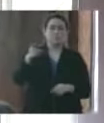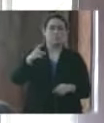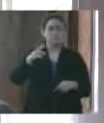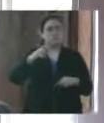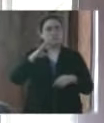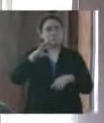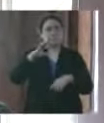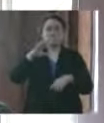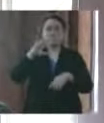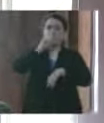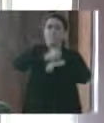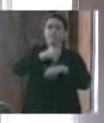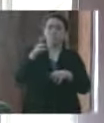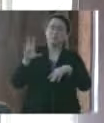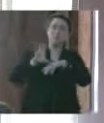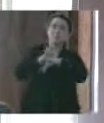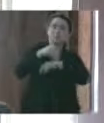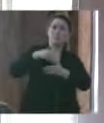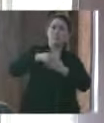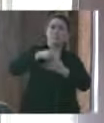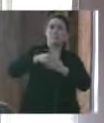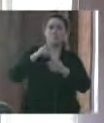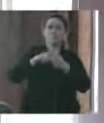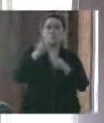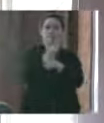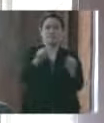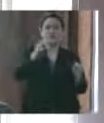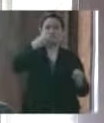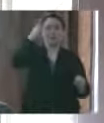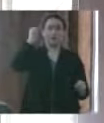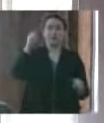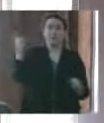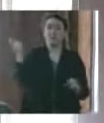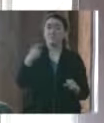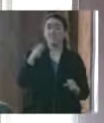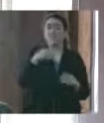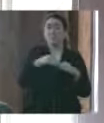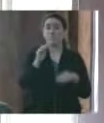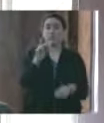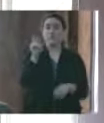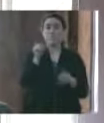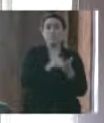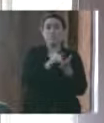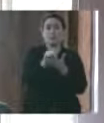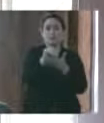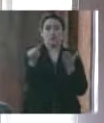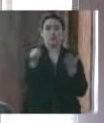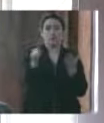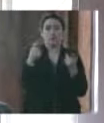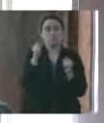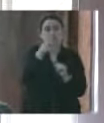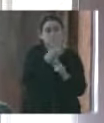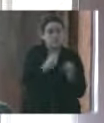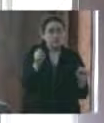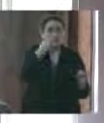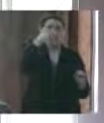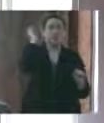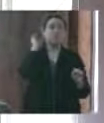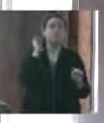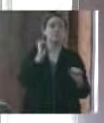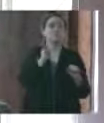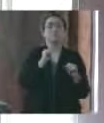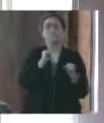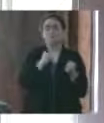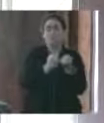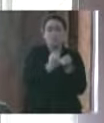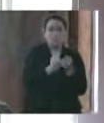terrific example. It's leveraged more than $30 million to save tigers, preserve their habitats, and support neighboring communities over